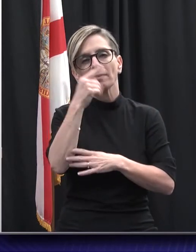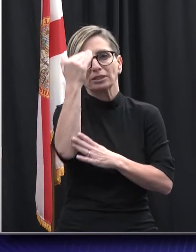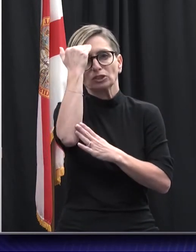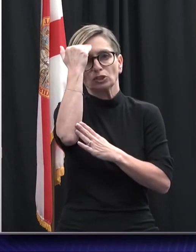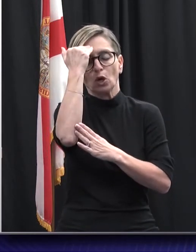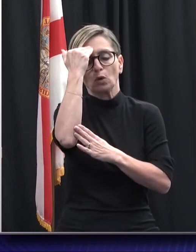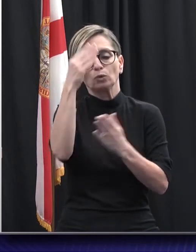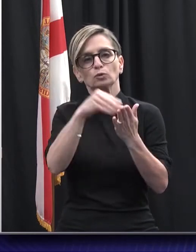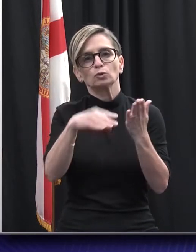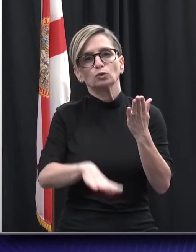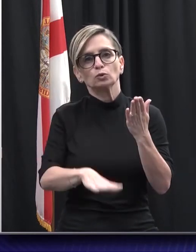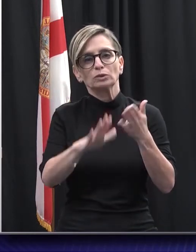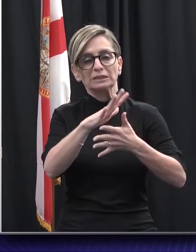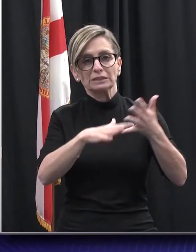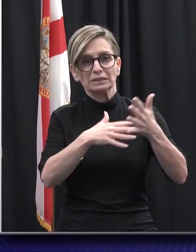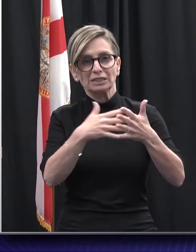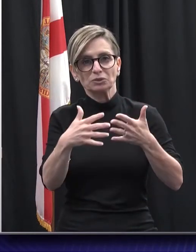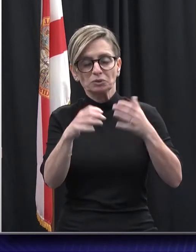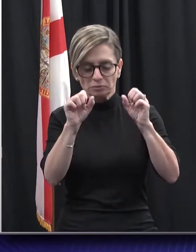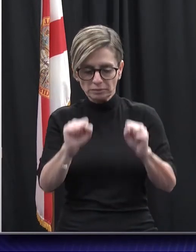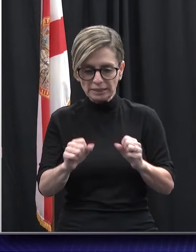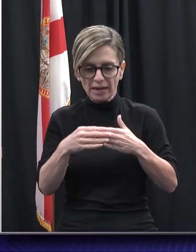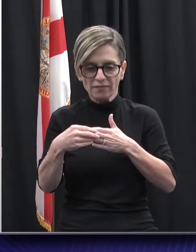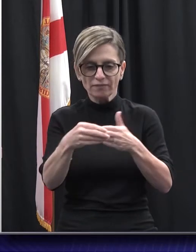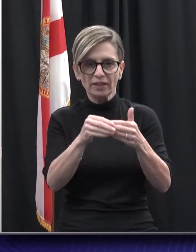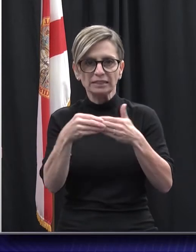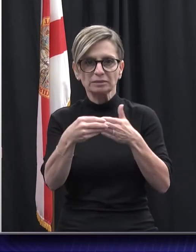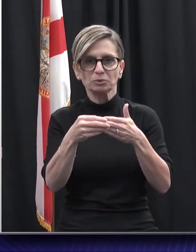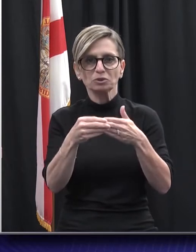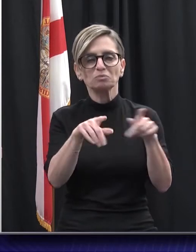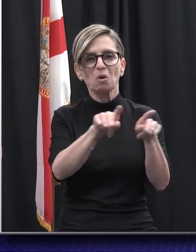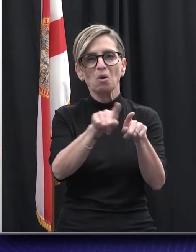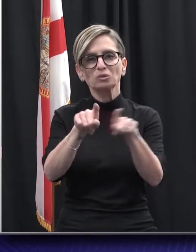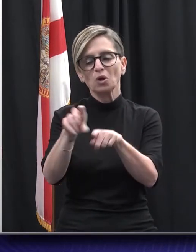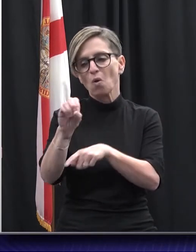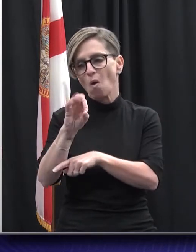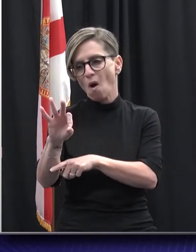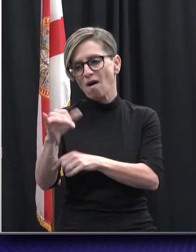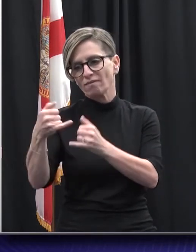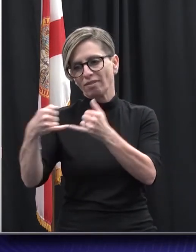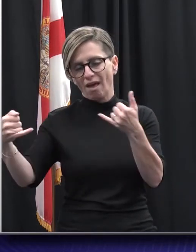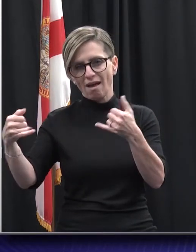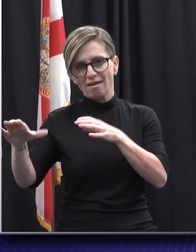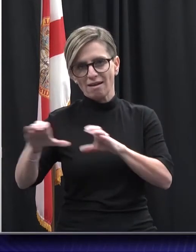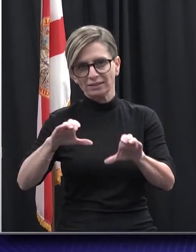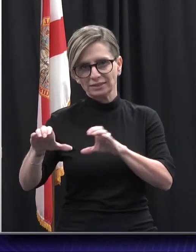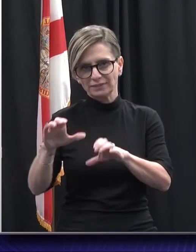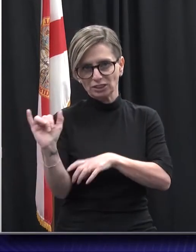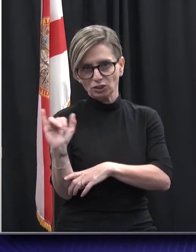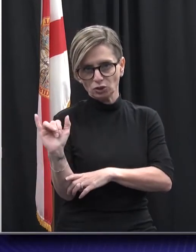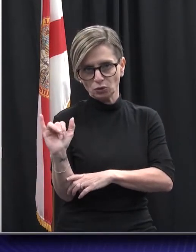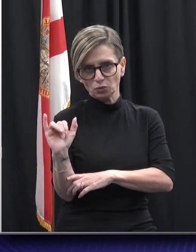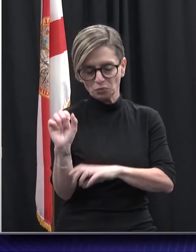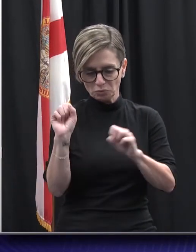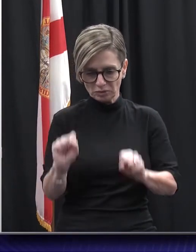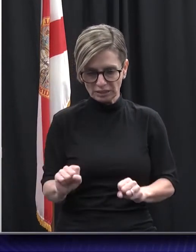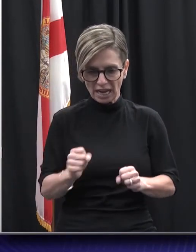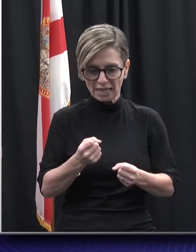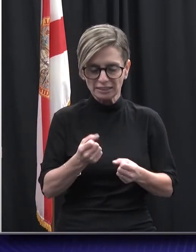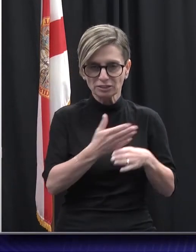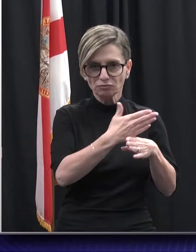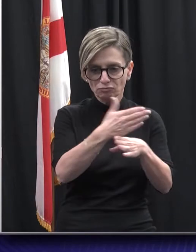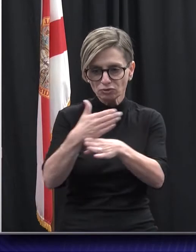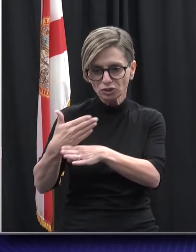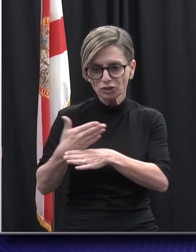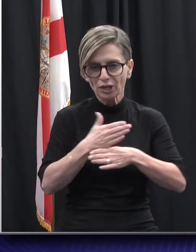are flexible, and they do include offline activities as well. This allows for the sharing of digital devices within